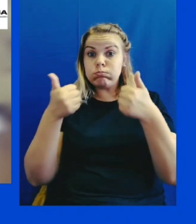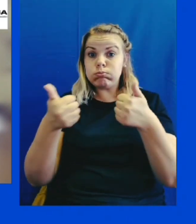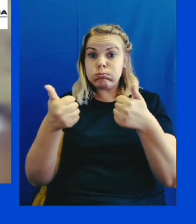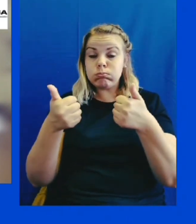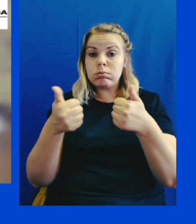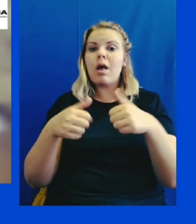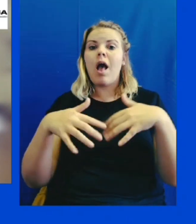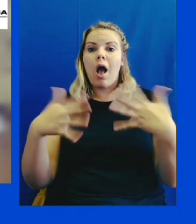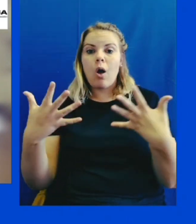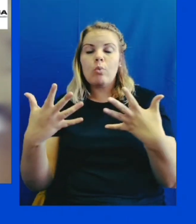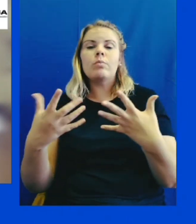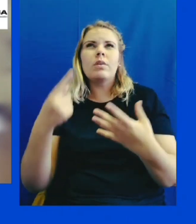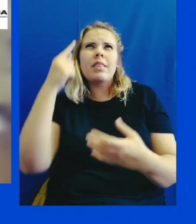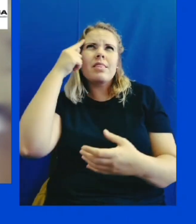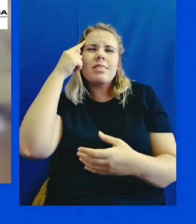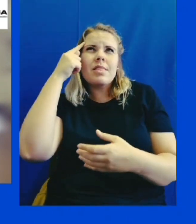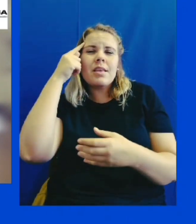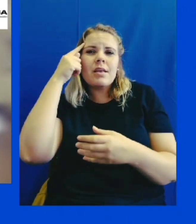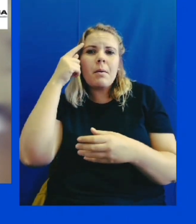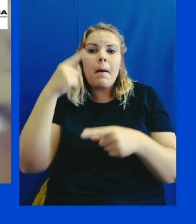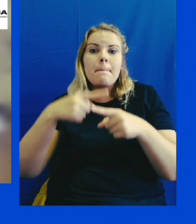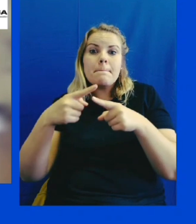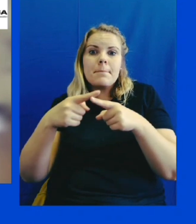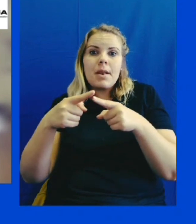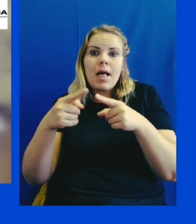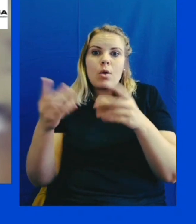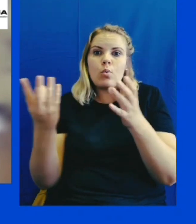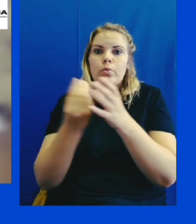course, tend to play the wind very well. Yeah.